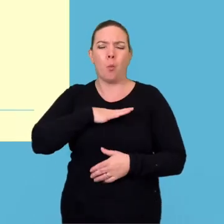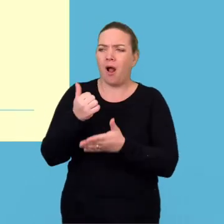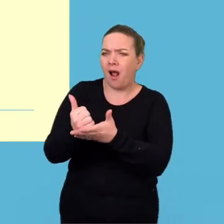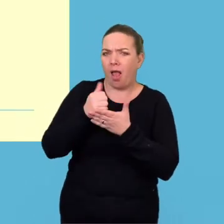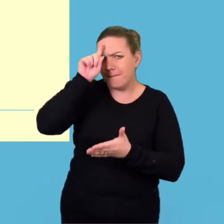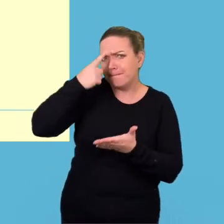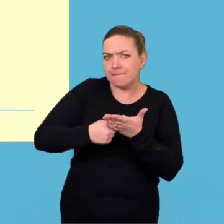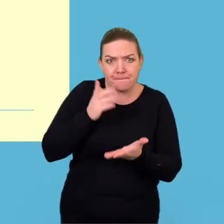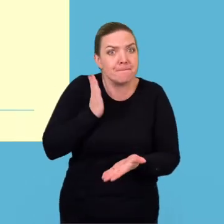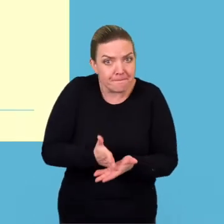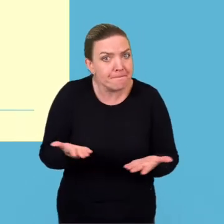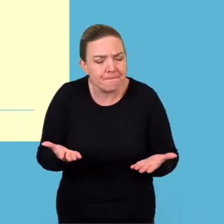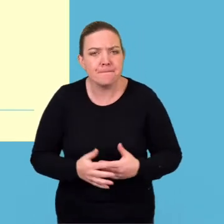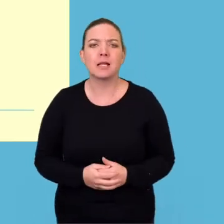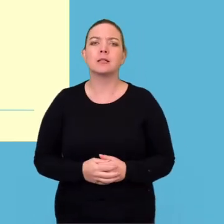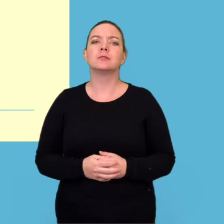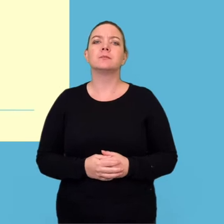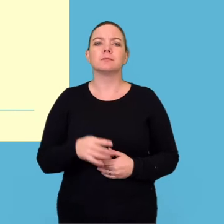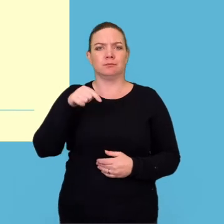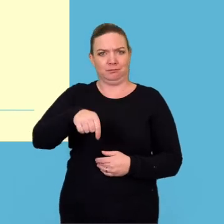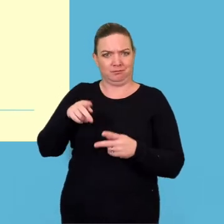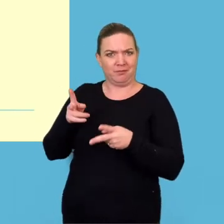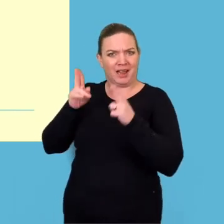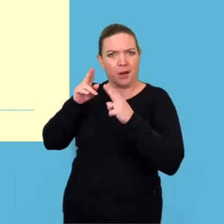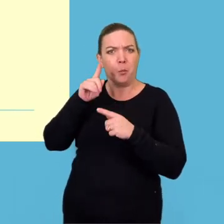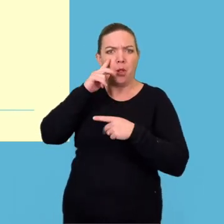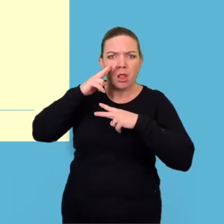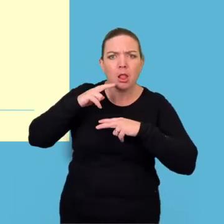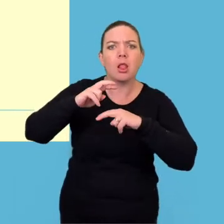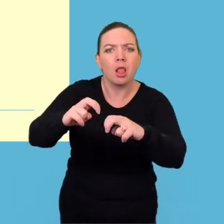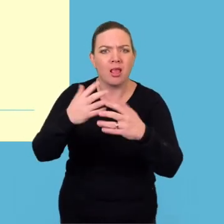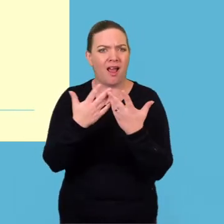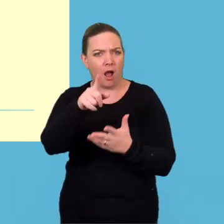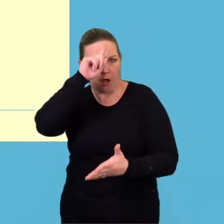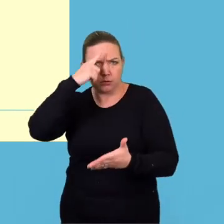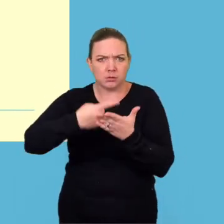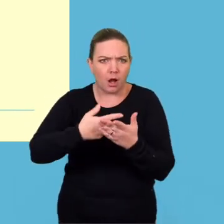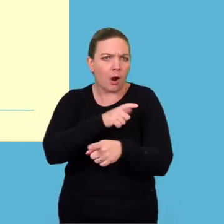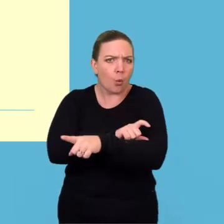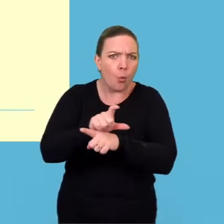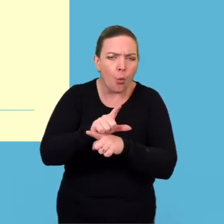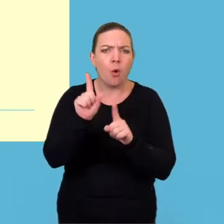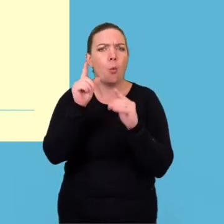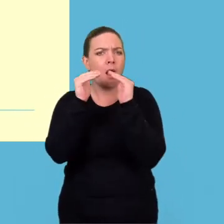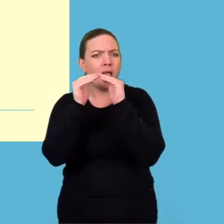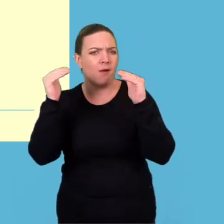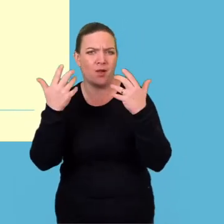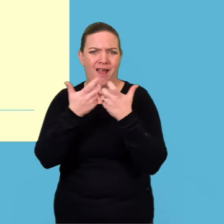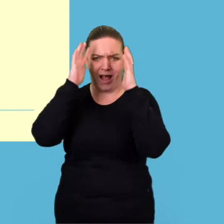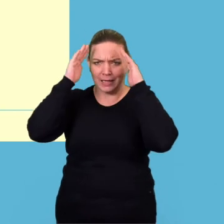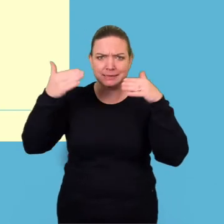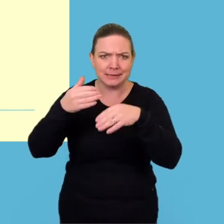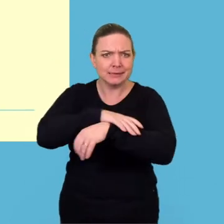This video will look at how to decide on the course, the level and the intensity of your studies, how you can